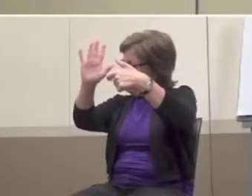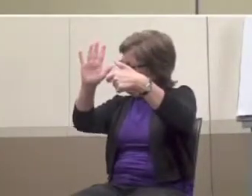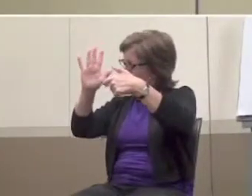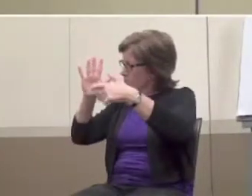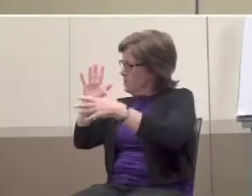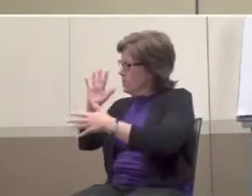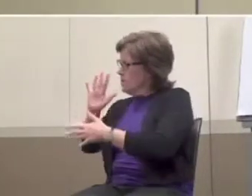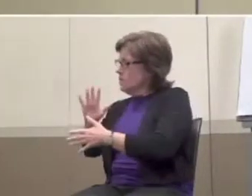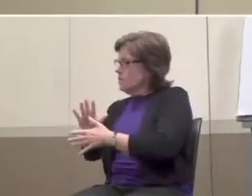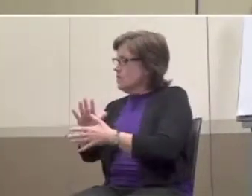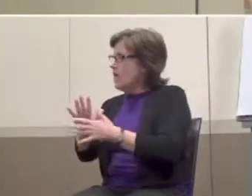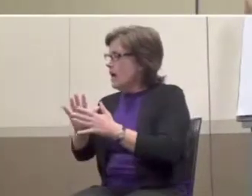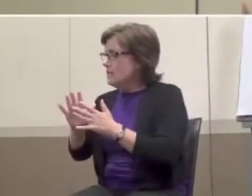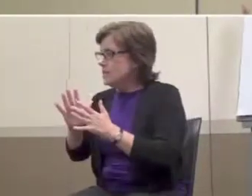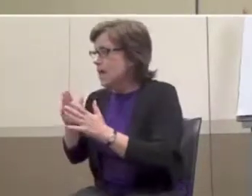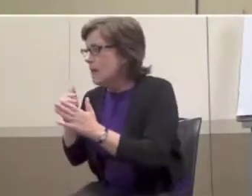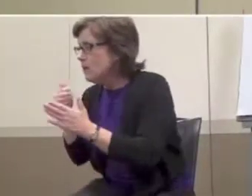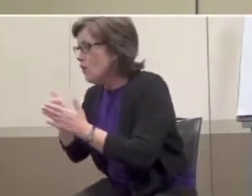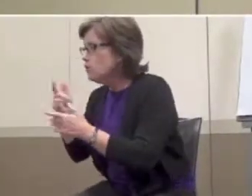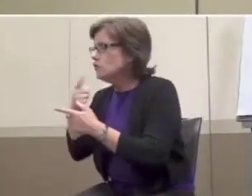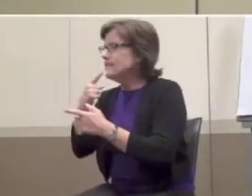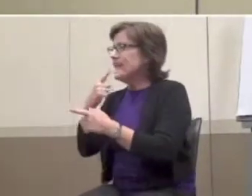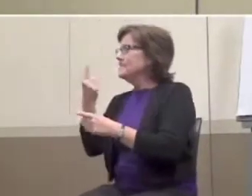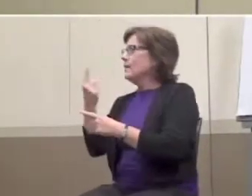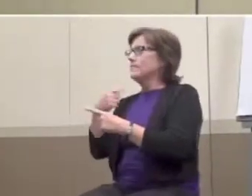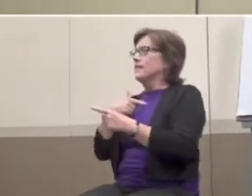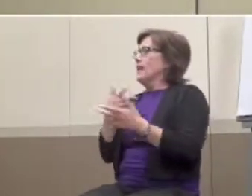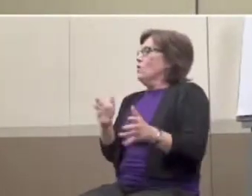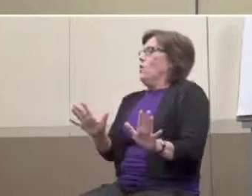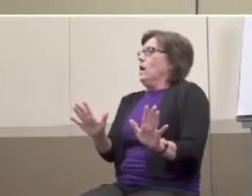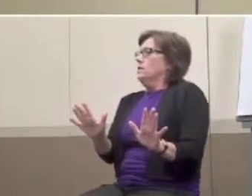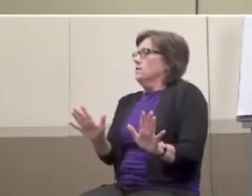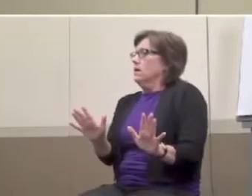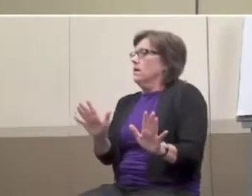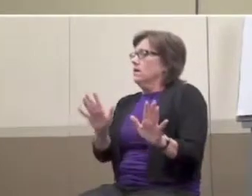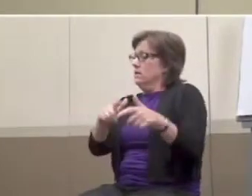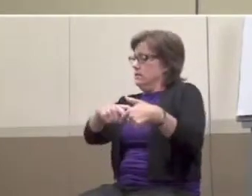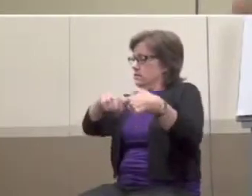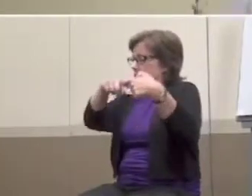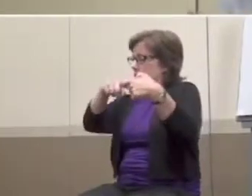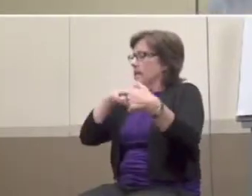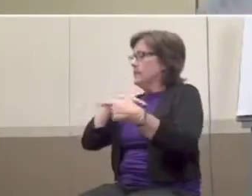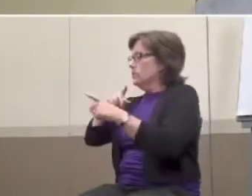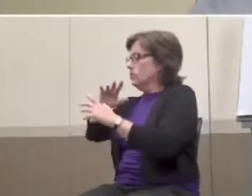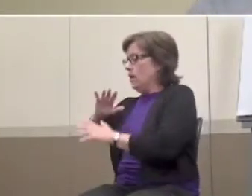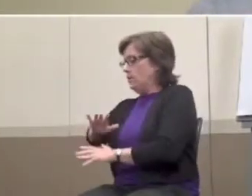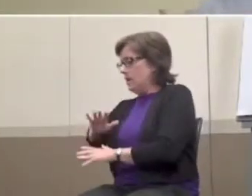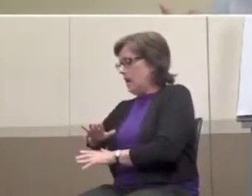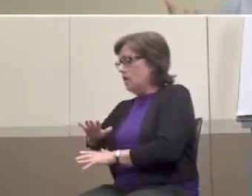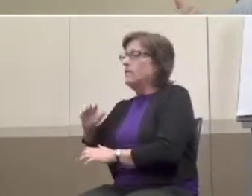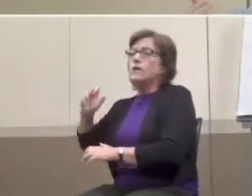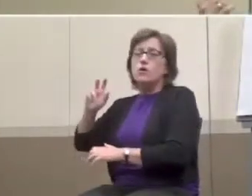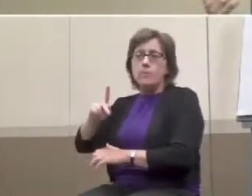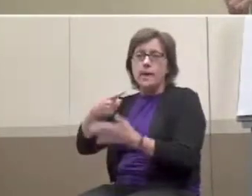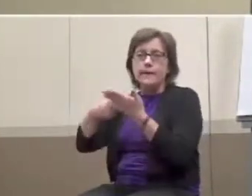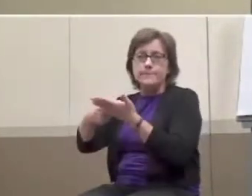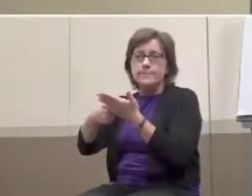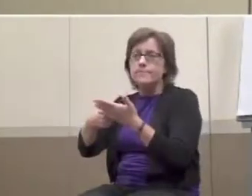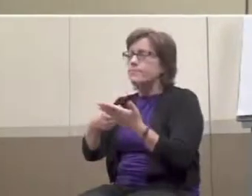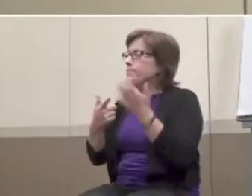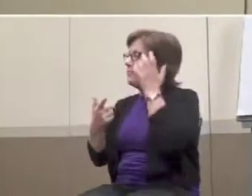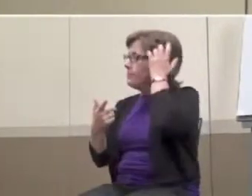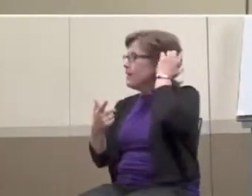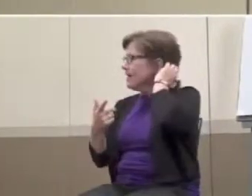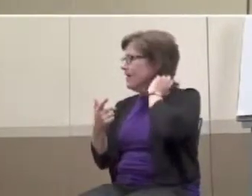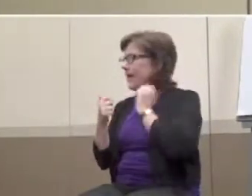I'm dangerously close to saying something I don't want to say. And so I need to calm down a little bit. And then come back to it. Chances are the timeout not only